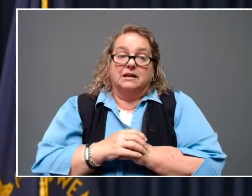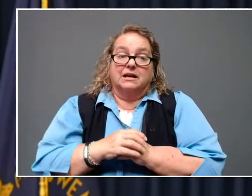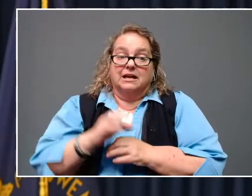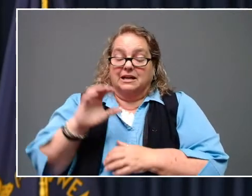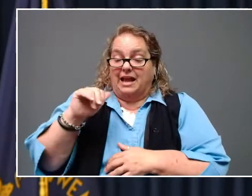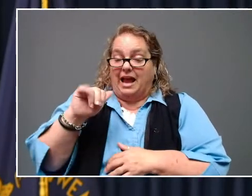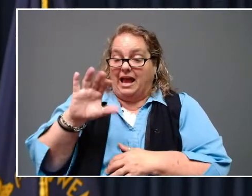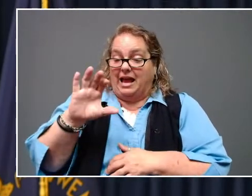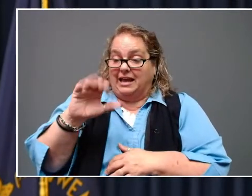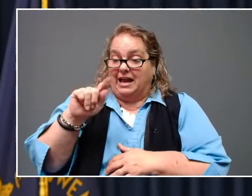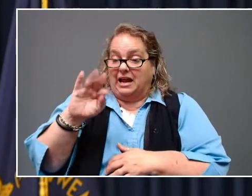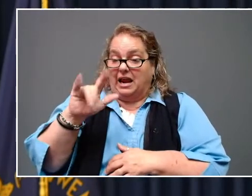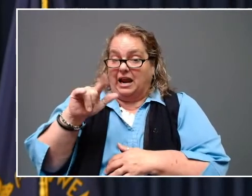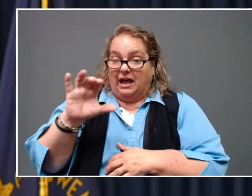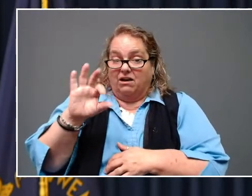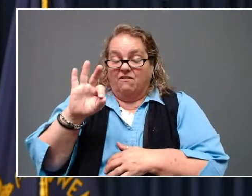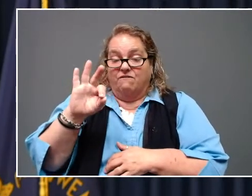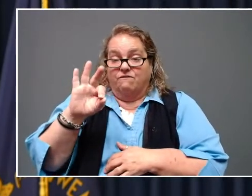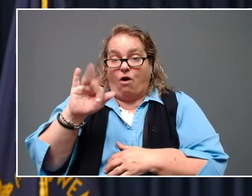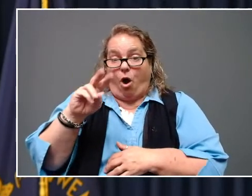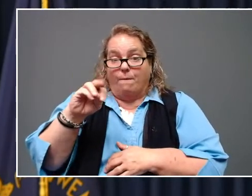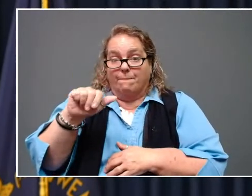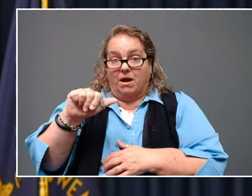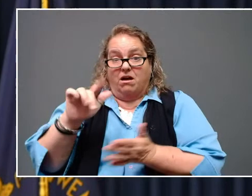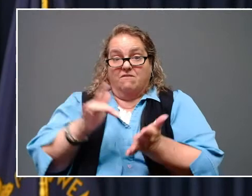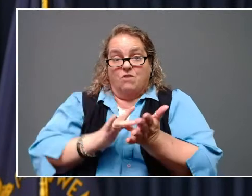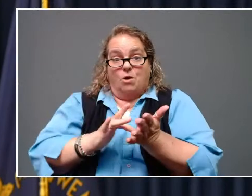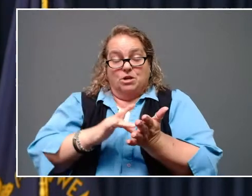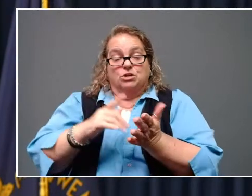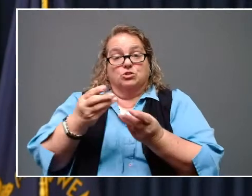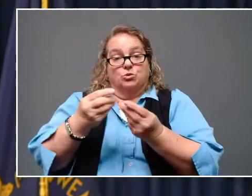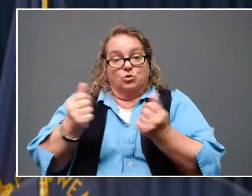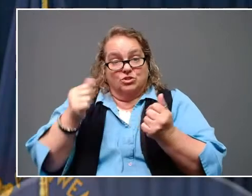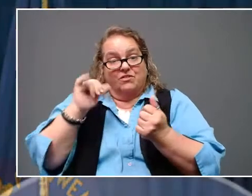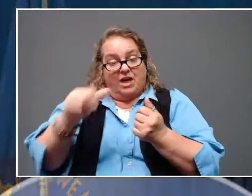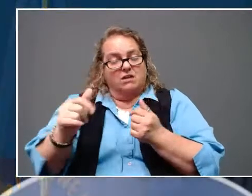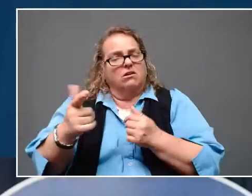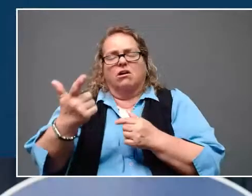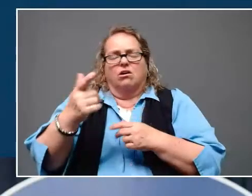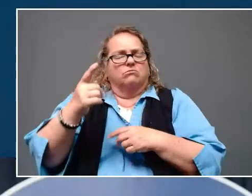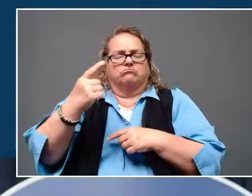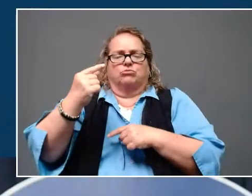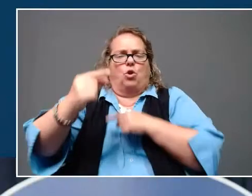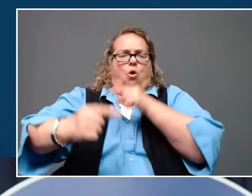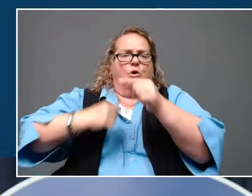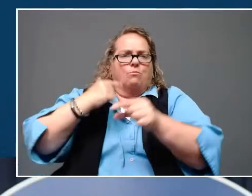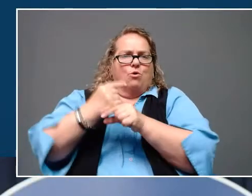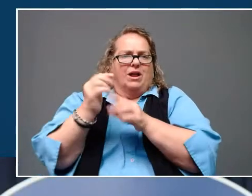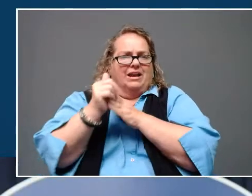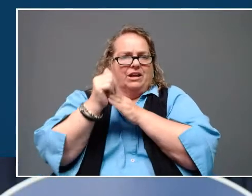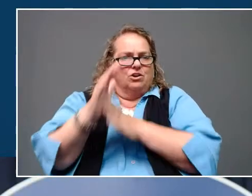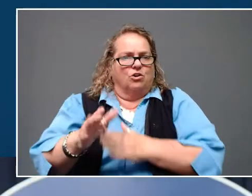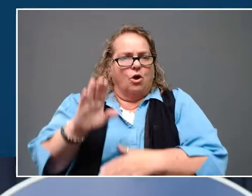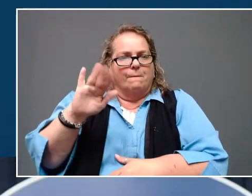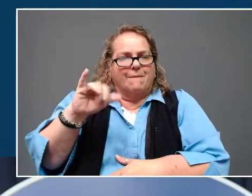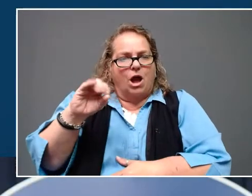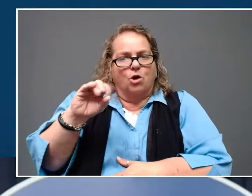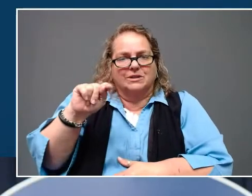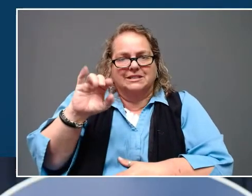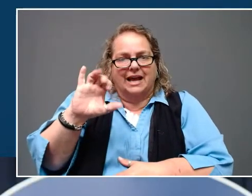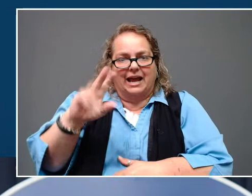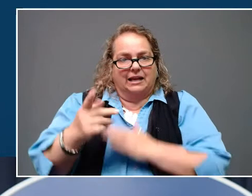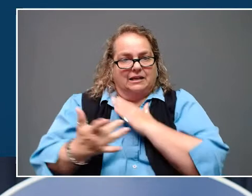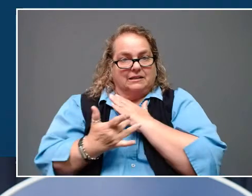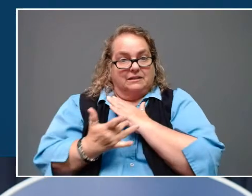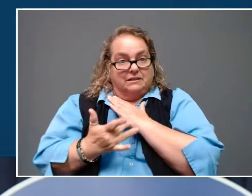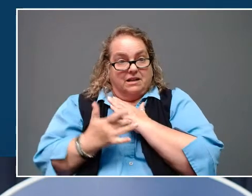Solutions. Catalan Pharma Solutions is a global leader in enabling pharma, biotech, and consumer health partners to optimize product development with